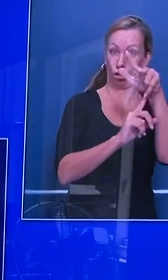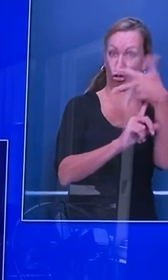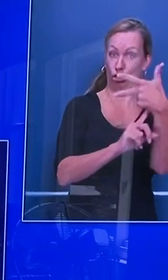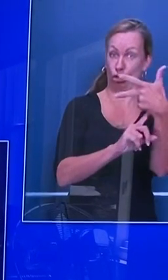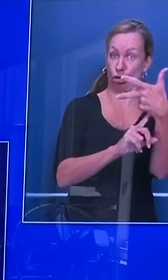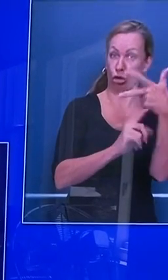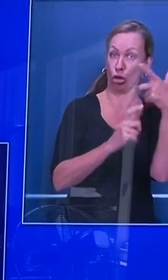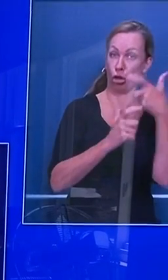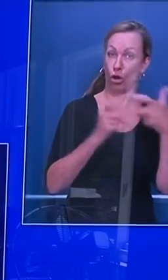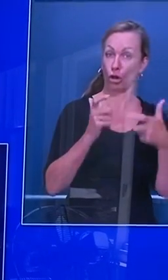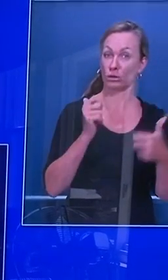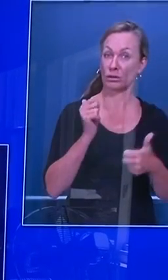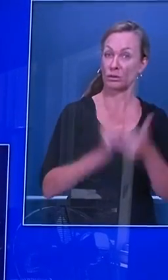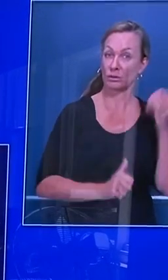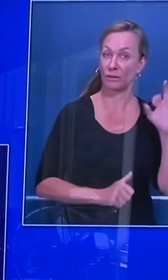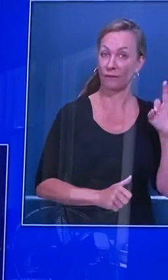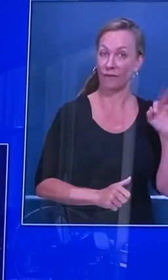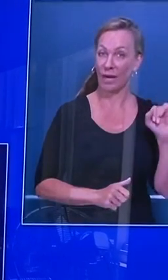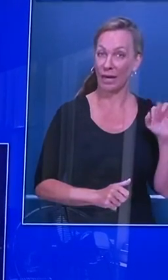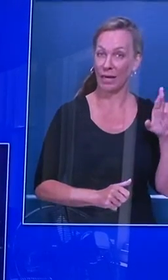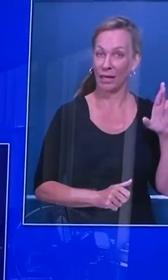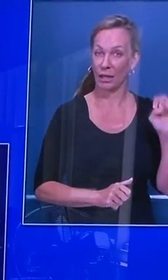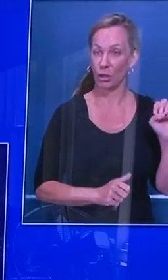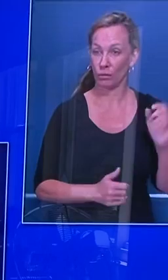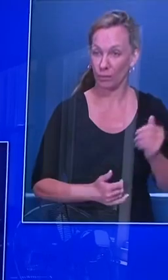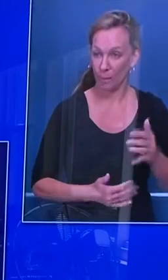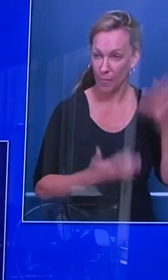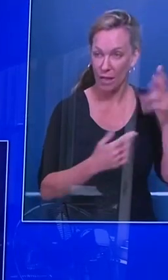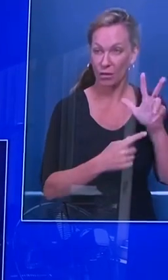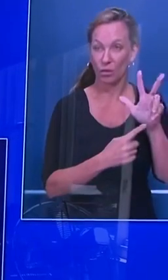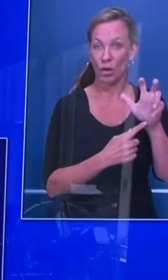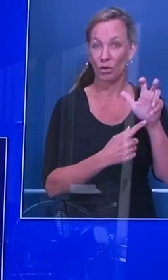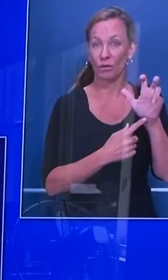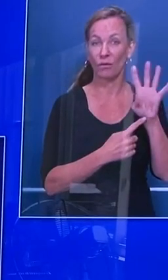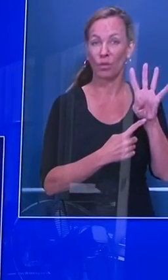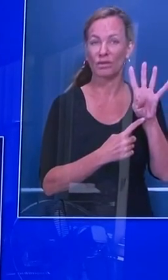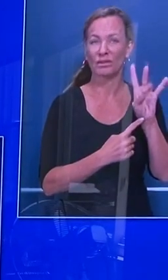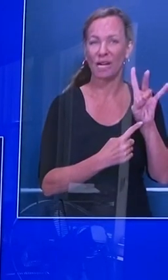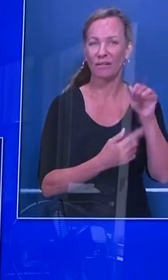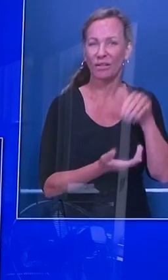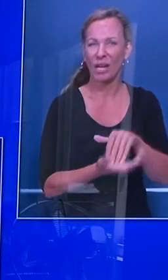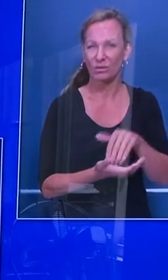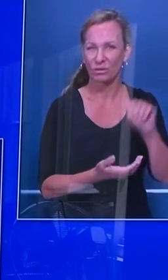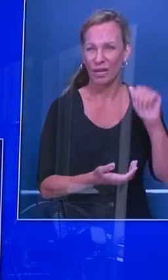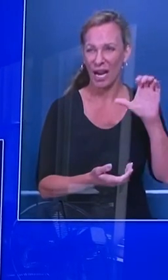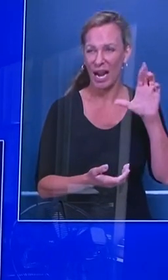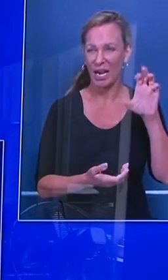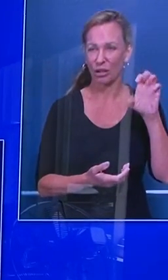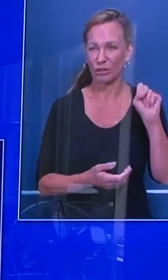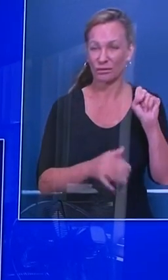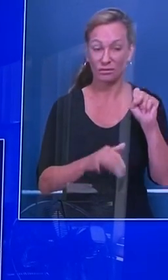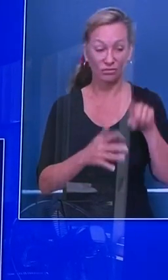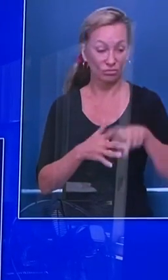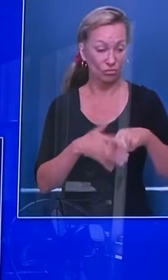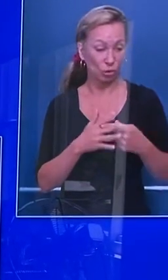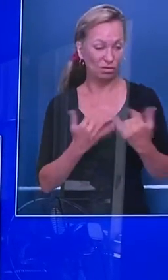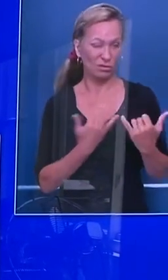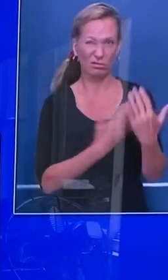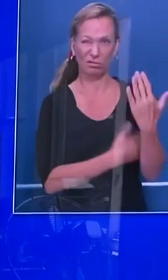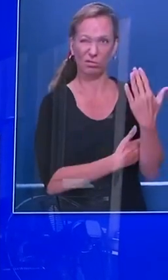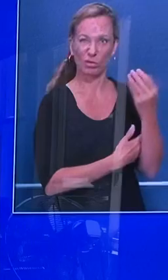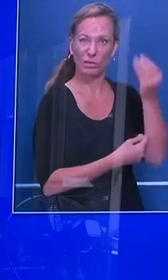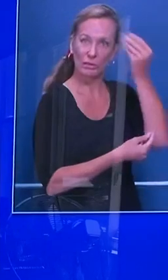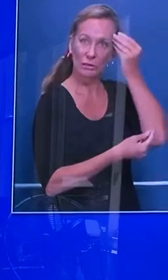The SCU is 347,000 acres as of this morning. We are also